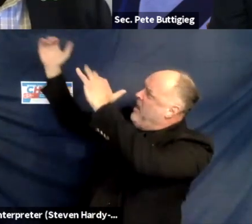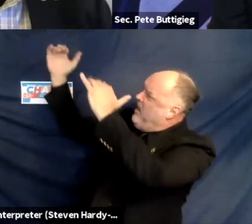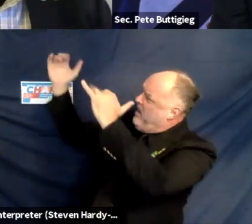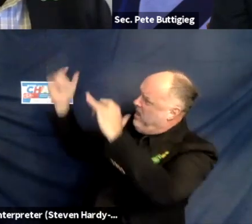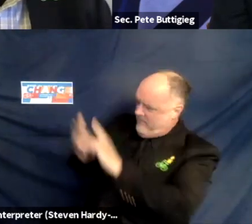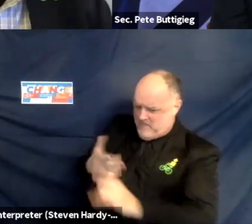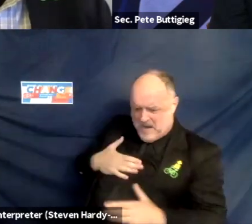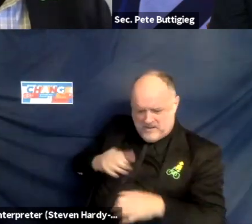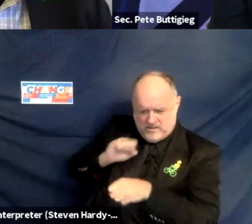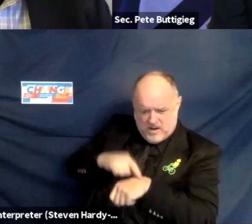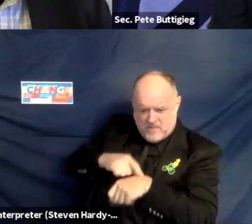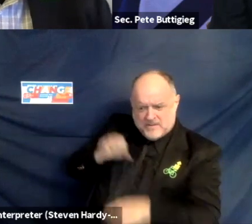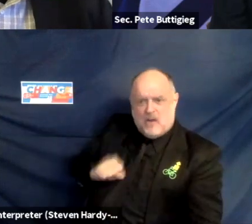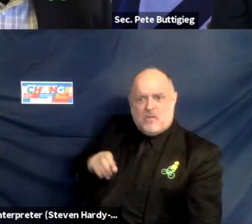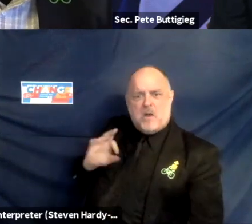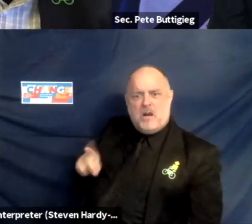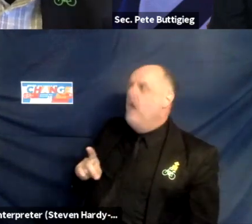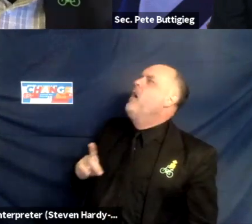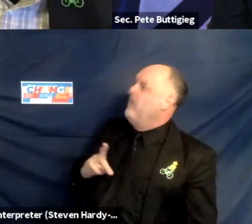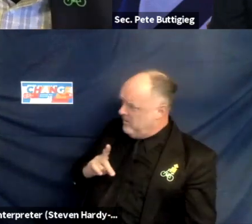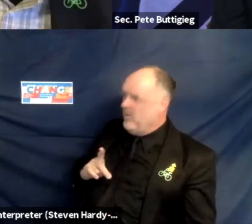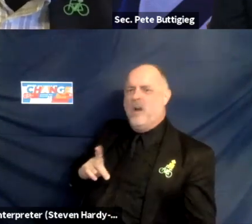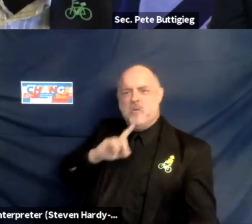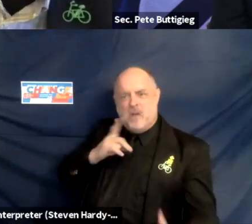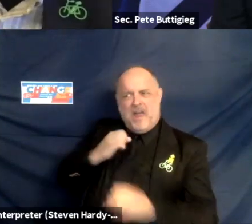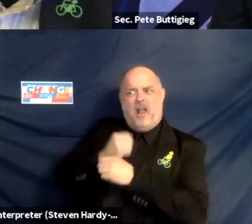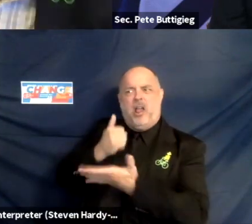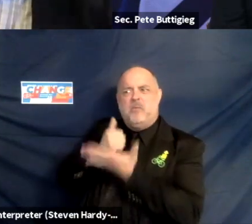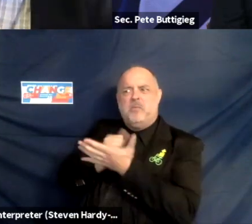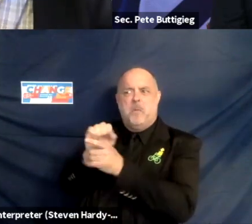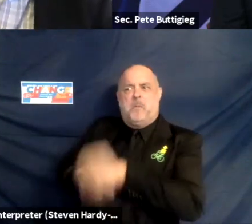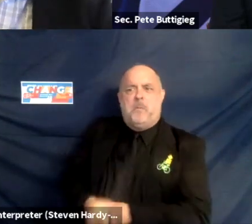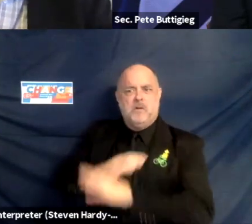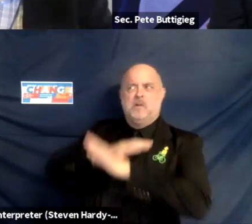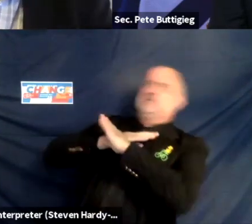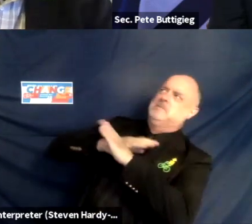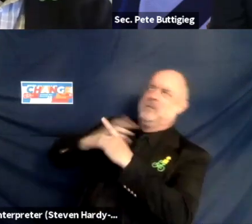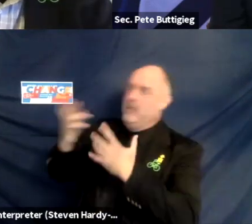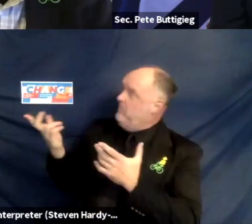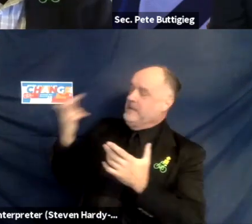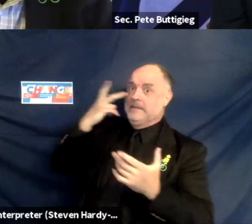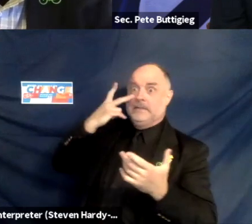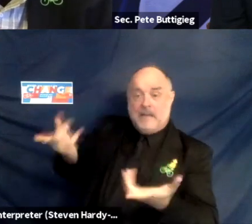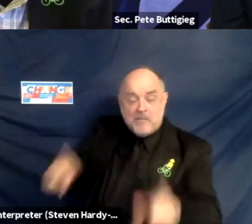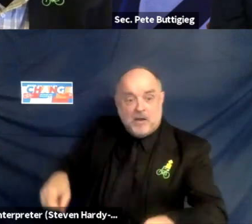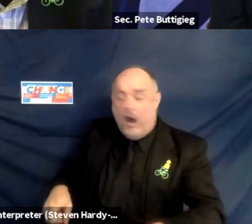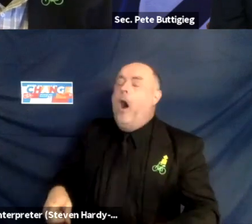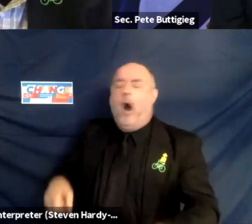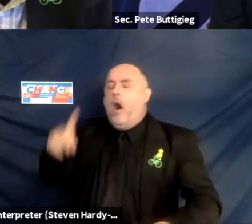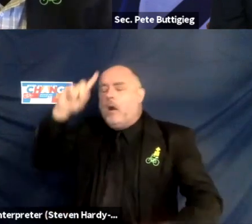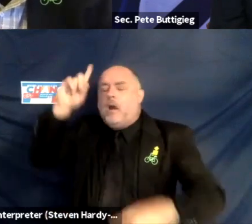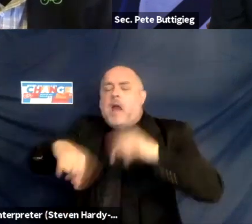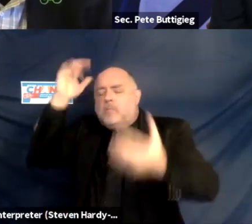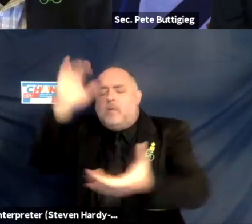persuading some tough customers in my own community, who have since, thankfully, often become converts once they see it and can't believe it was any other way.